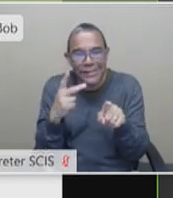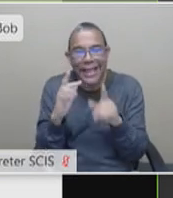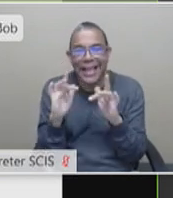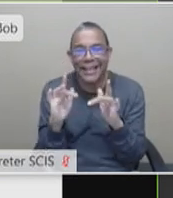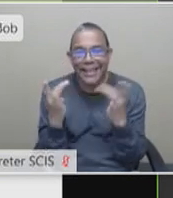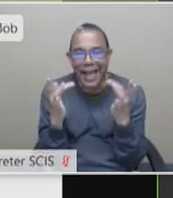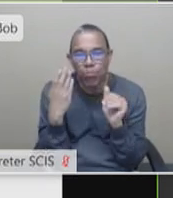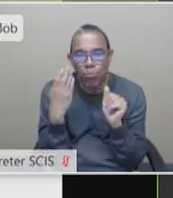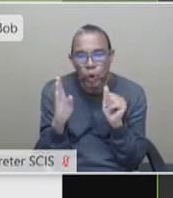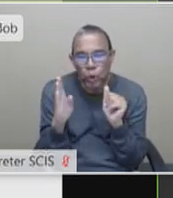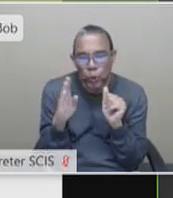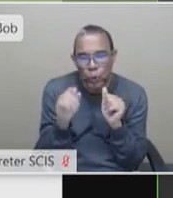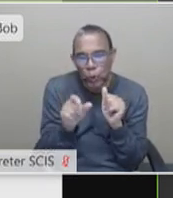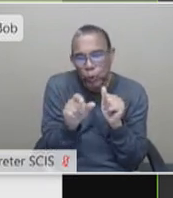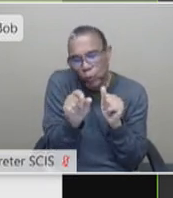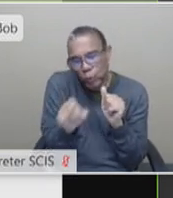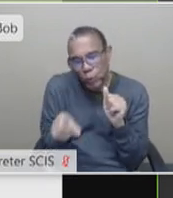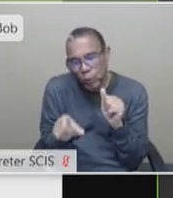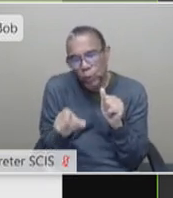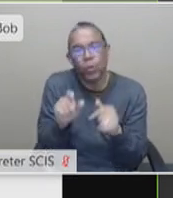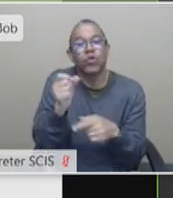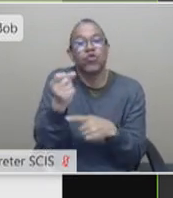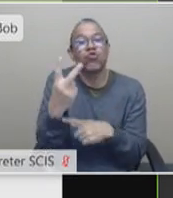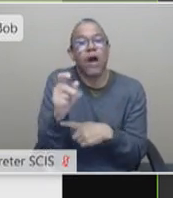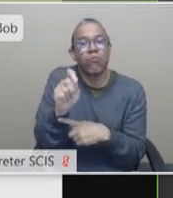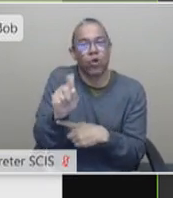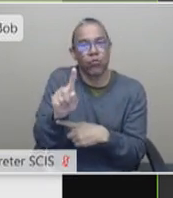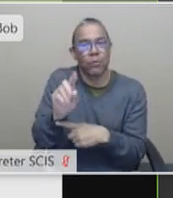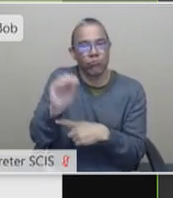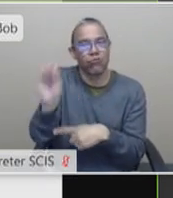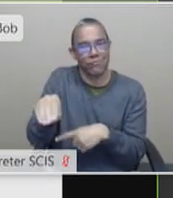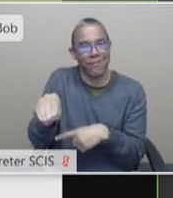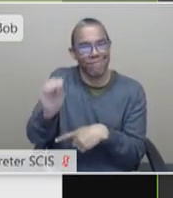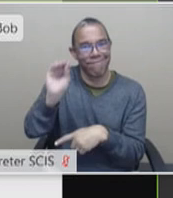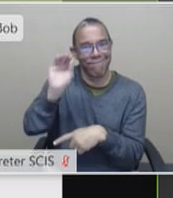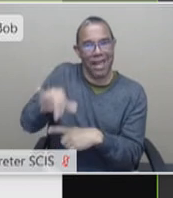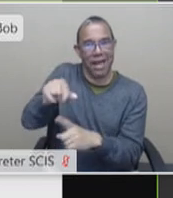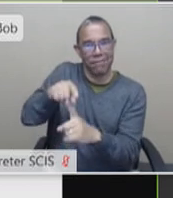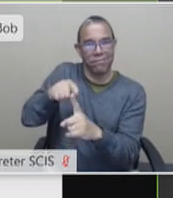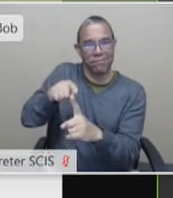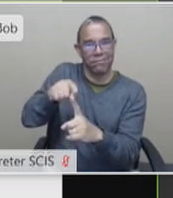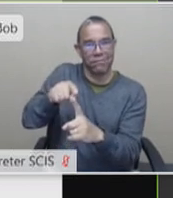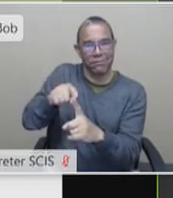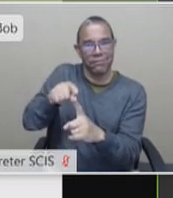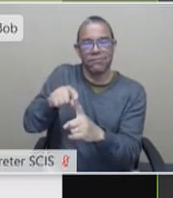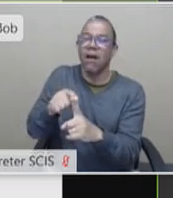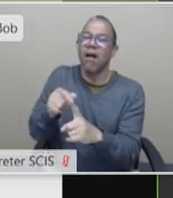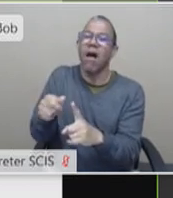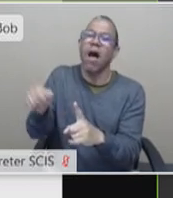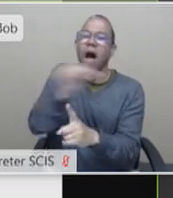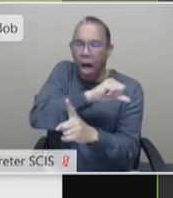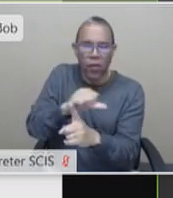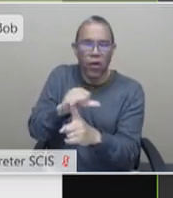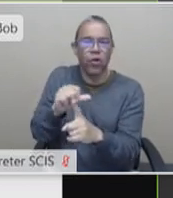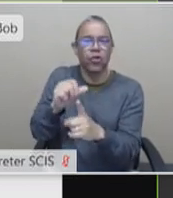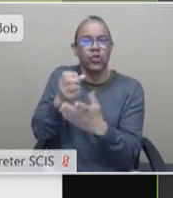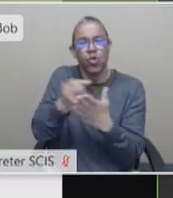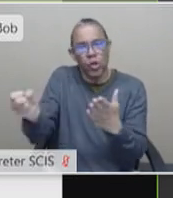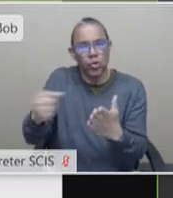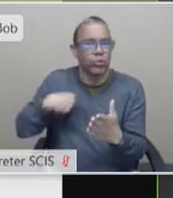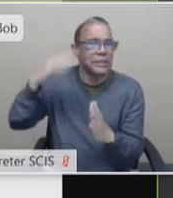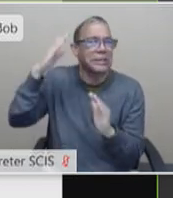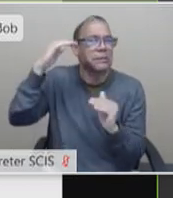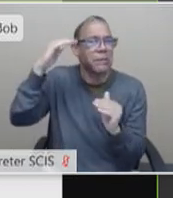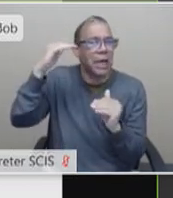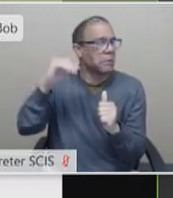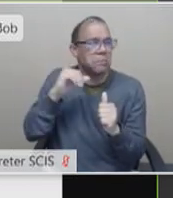portion of the pie, which is another 12.1% of the budget, are a variety of other revenue sources that we don't think will be directly